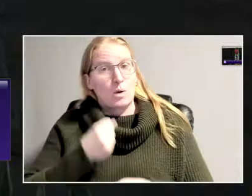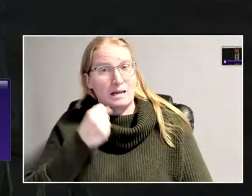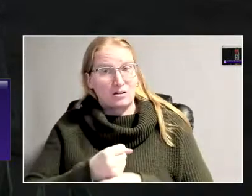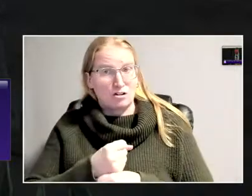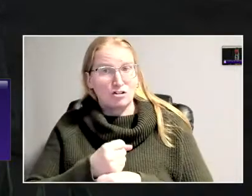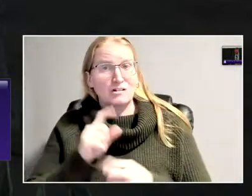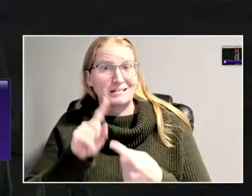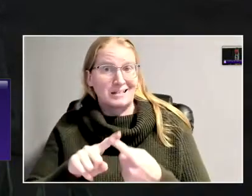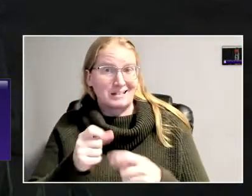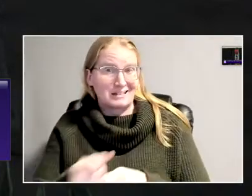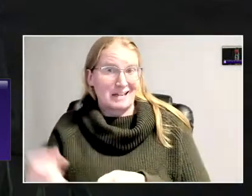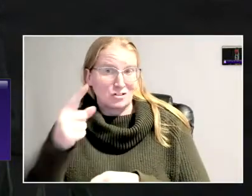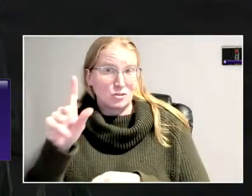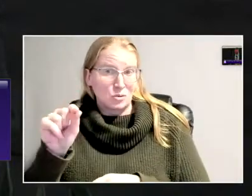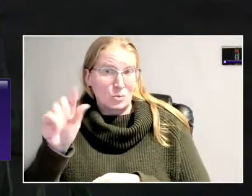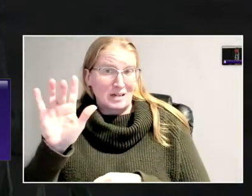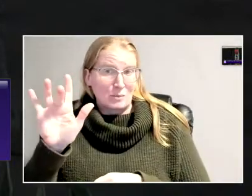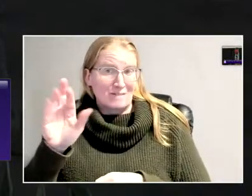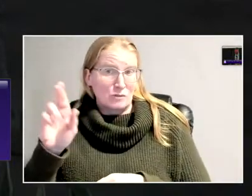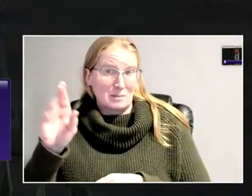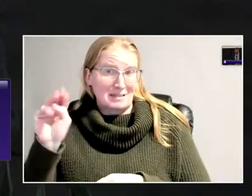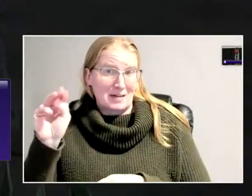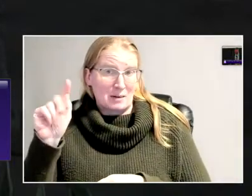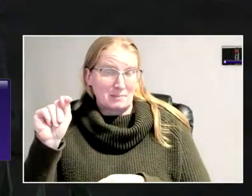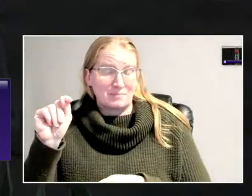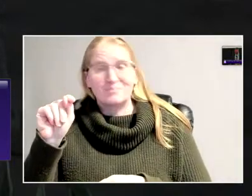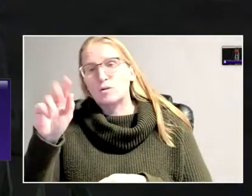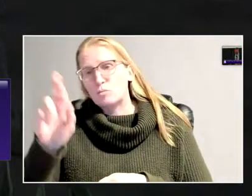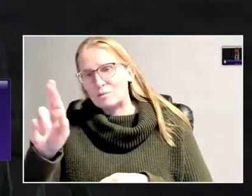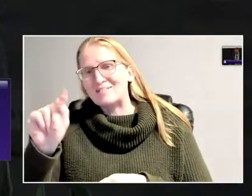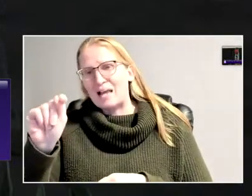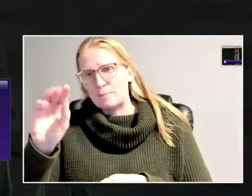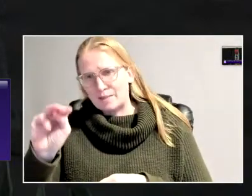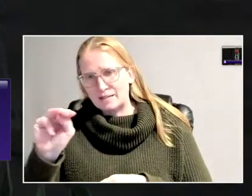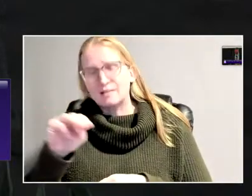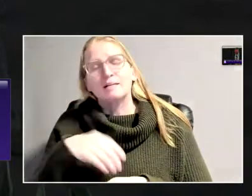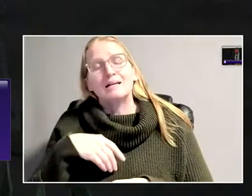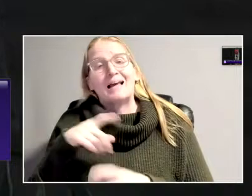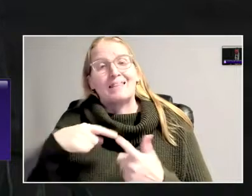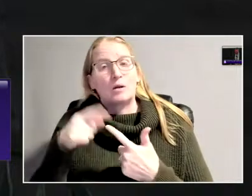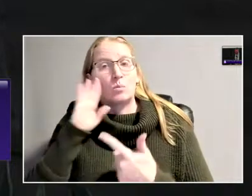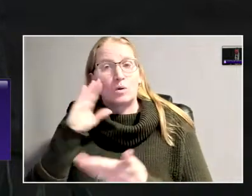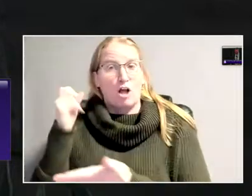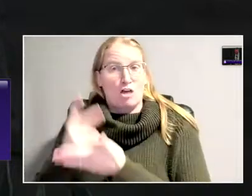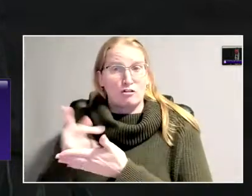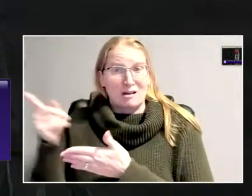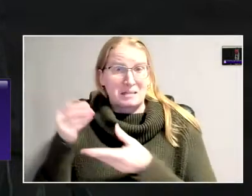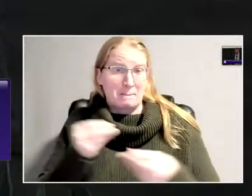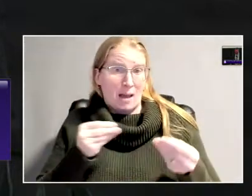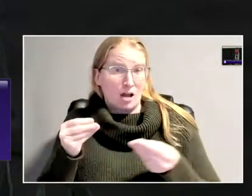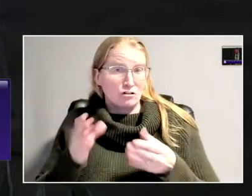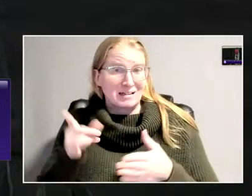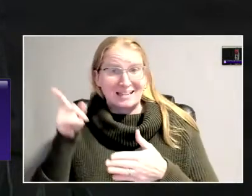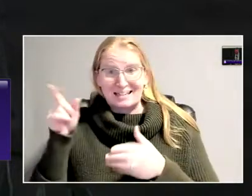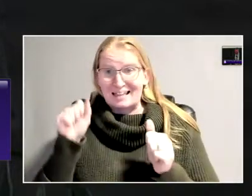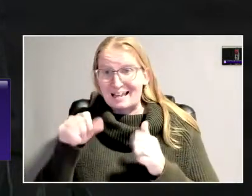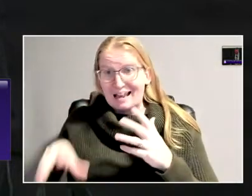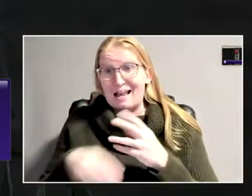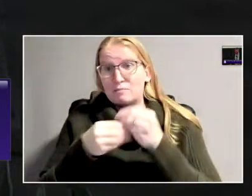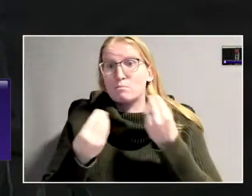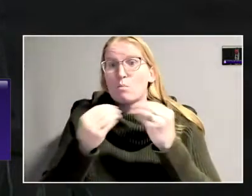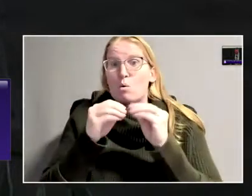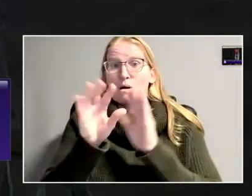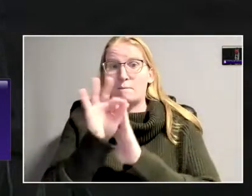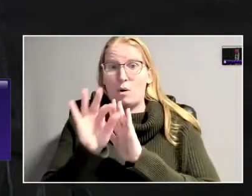2025 representative town meeting and to further authorize the moderator to make additional interim appointments to the town finance